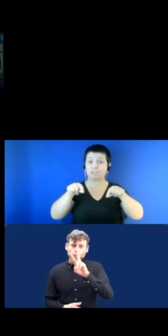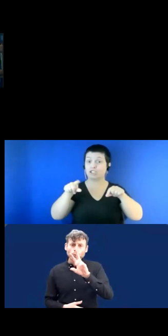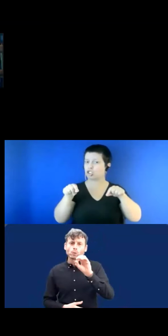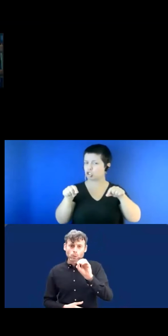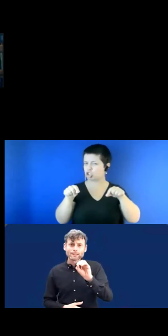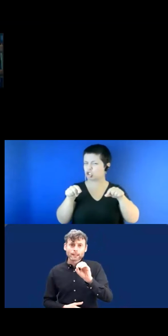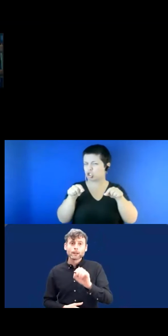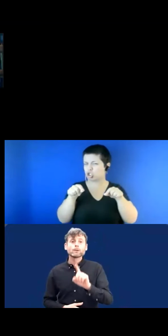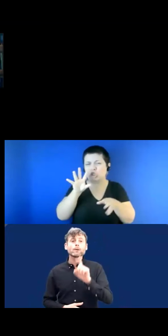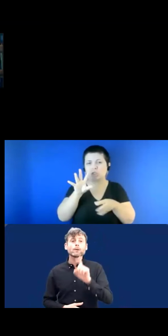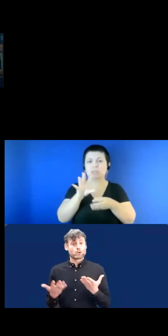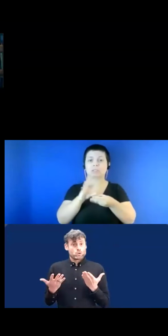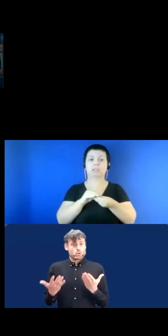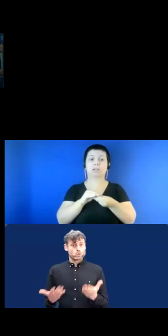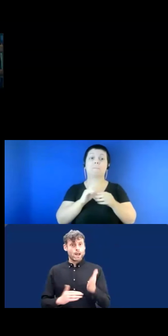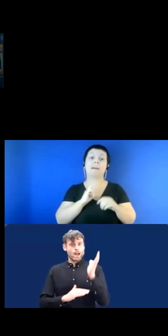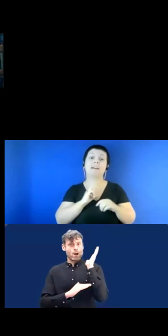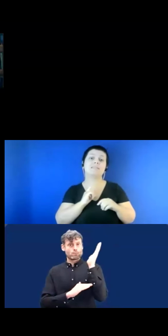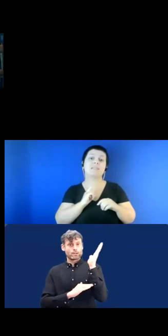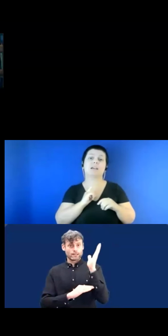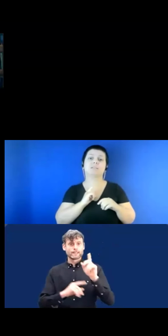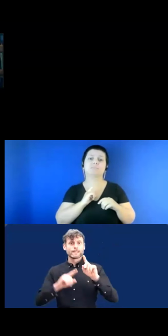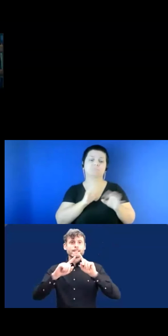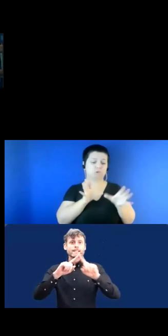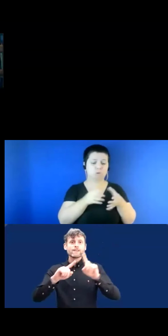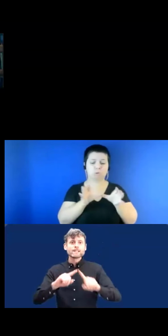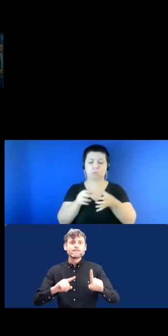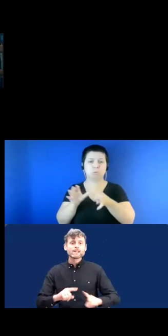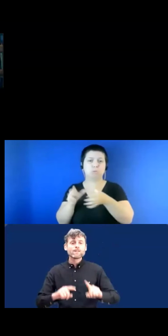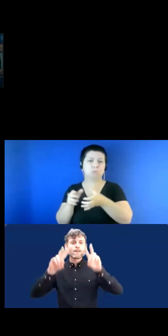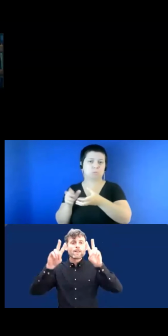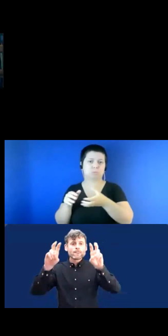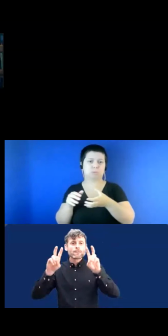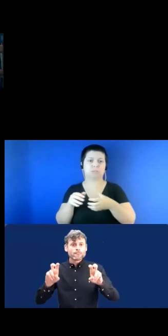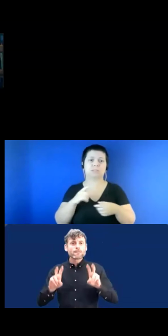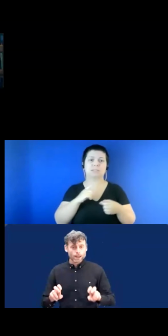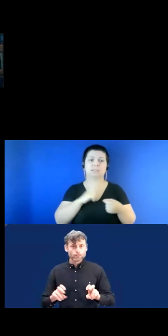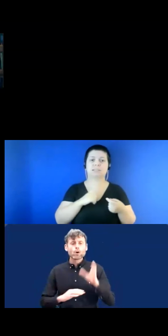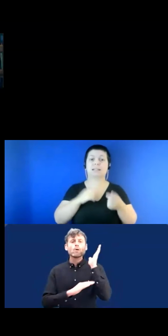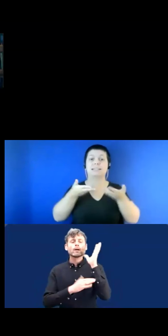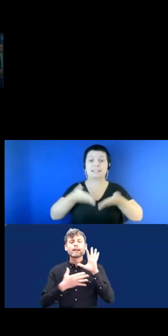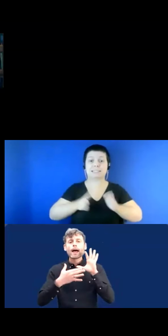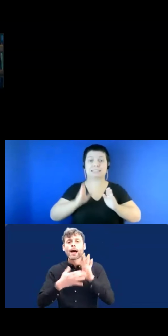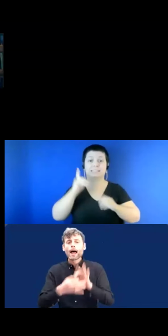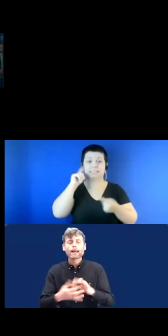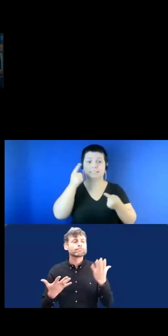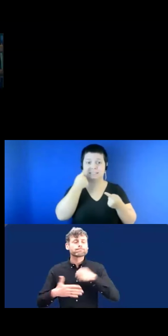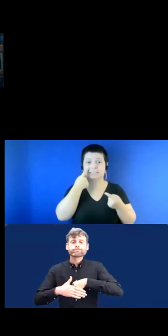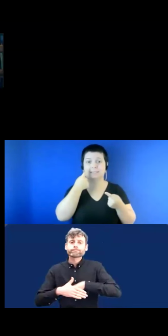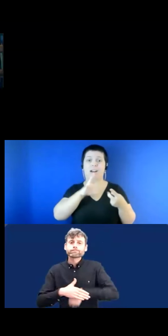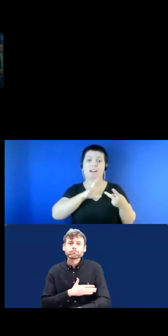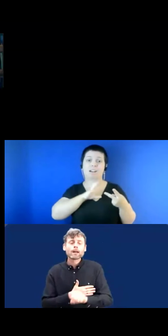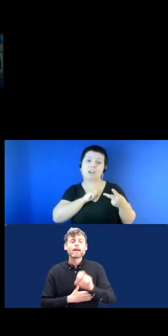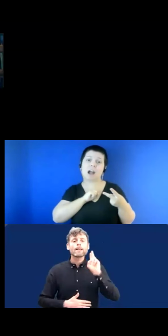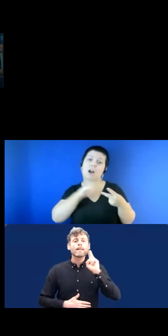several subgroups of deaf blindness, namely congenital deaf blindness, acquired and age-related